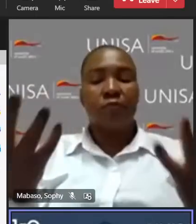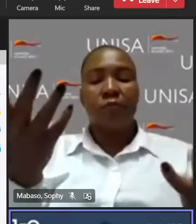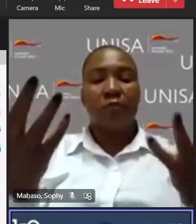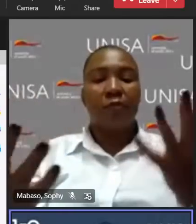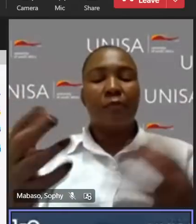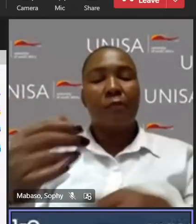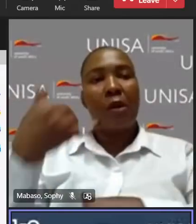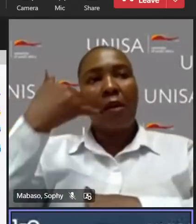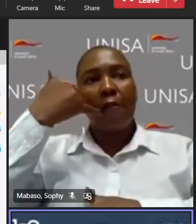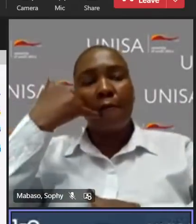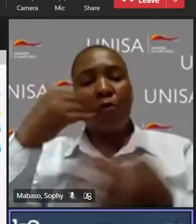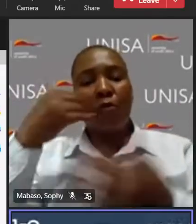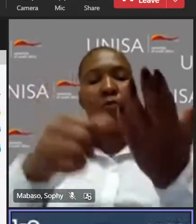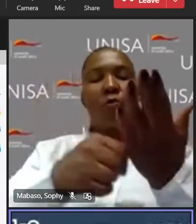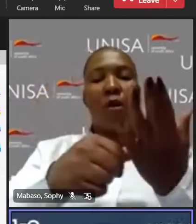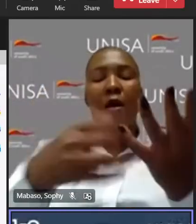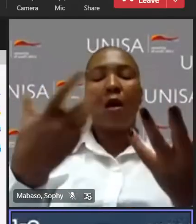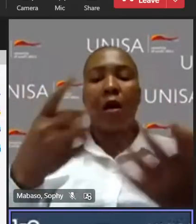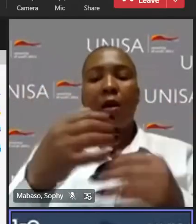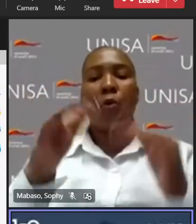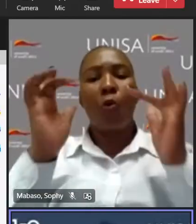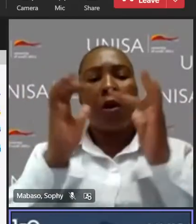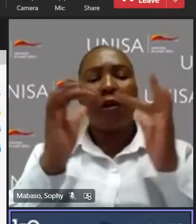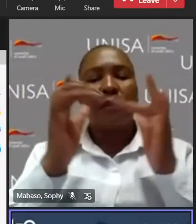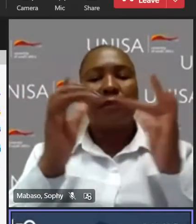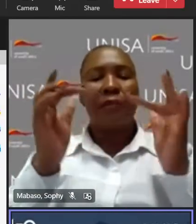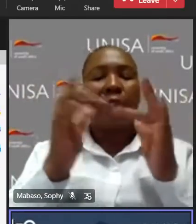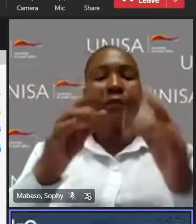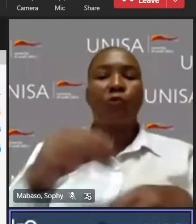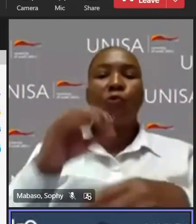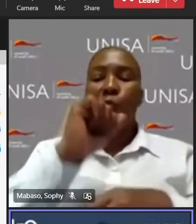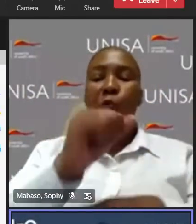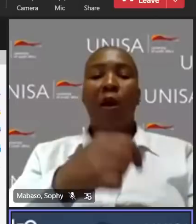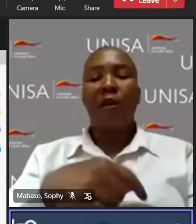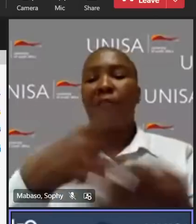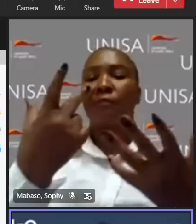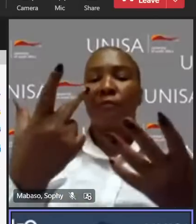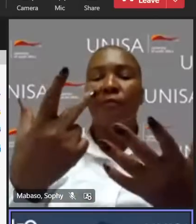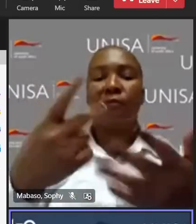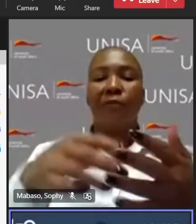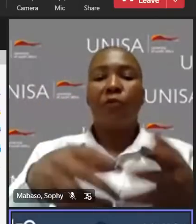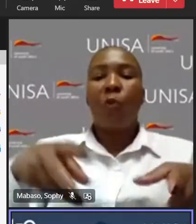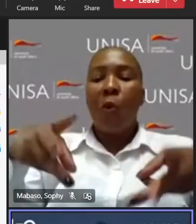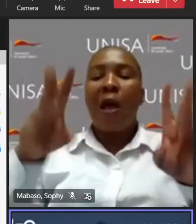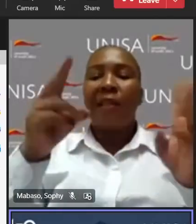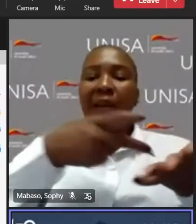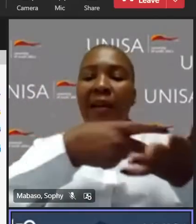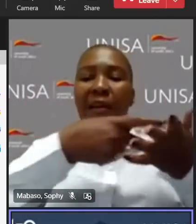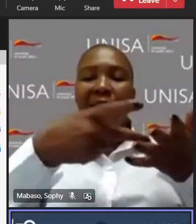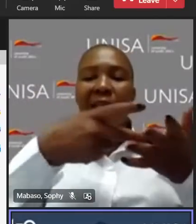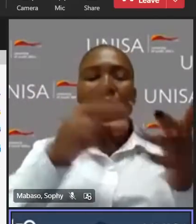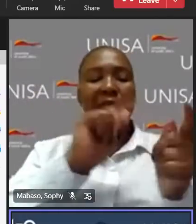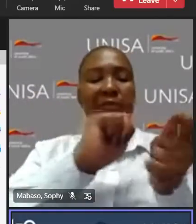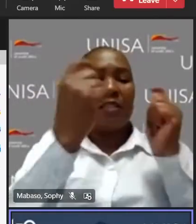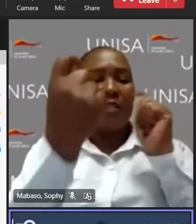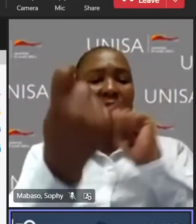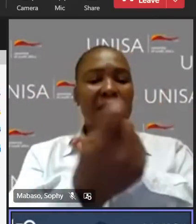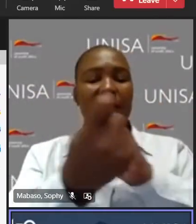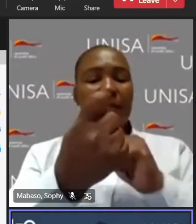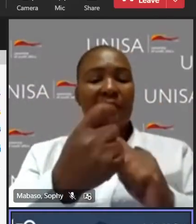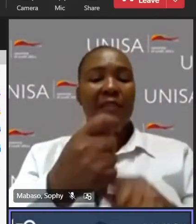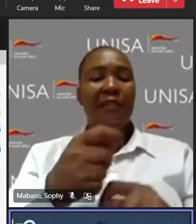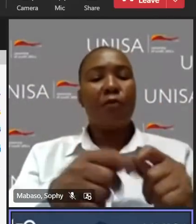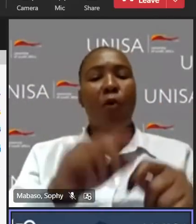telephone number, your contact numbers, your address. You can change it all here. So you can check if your